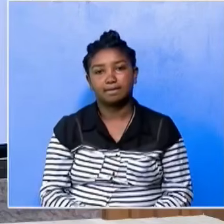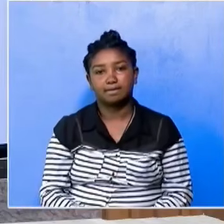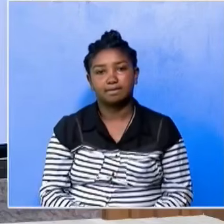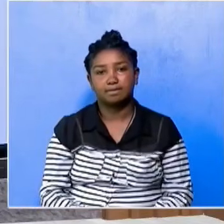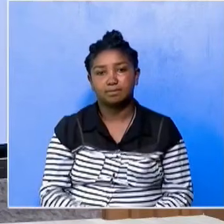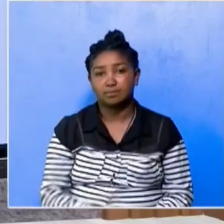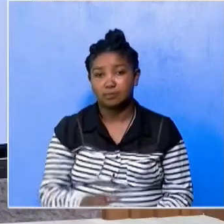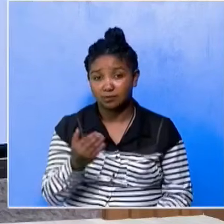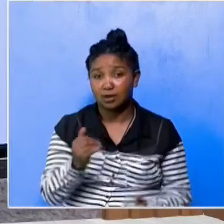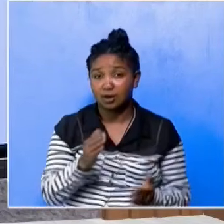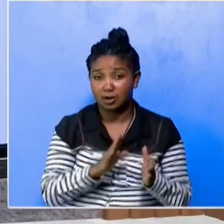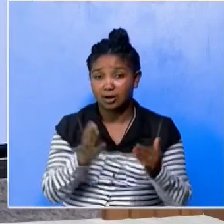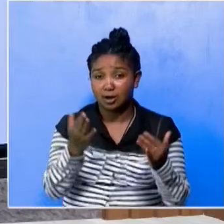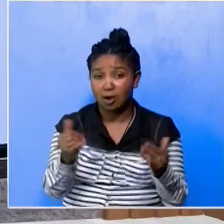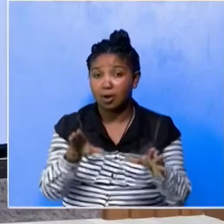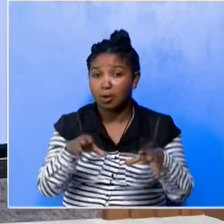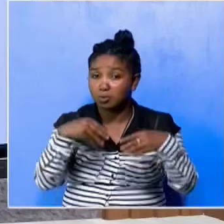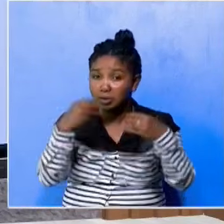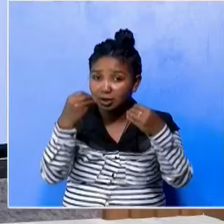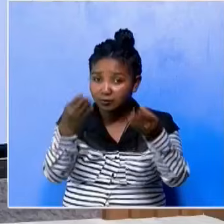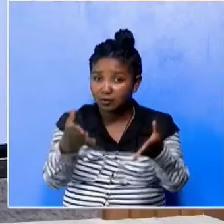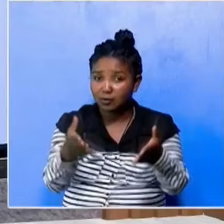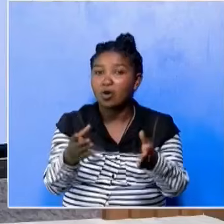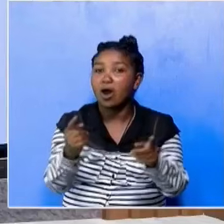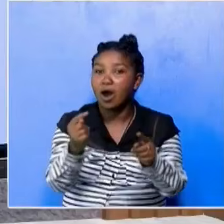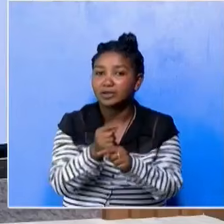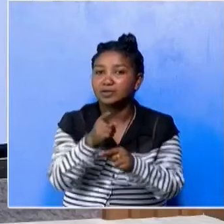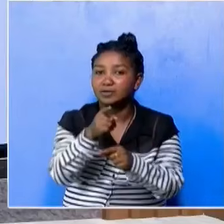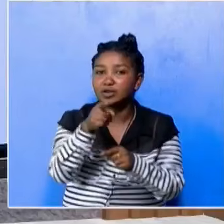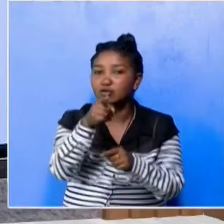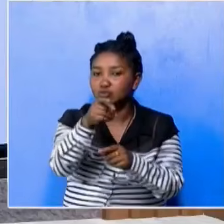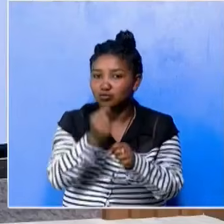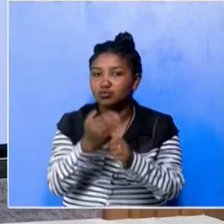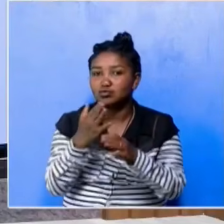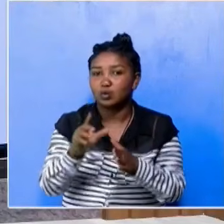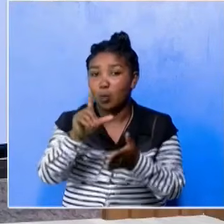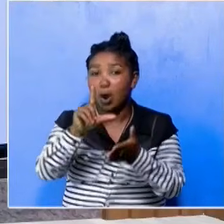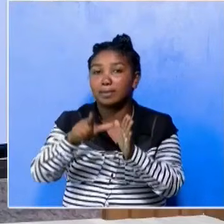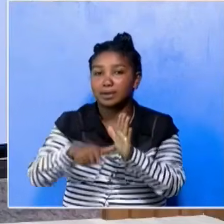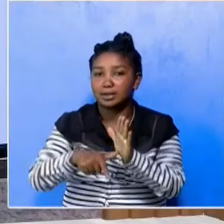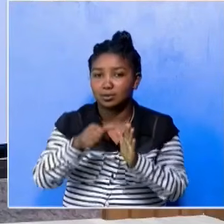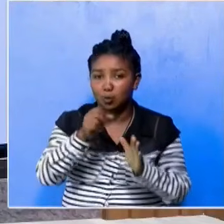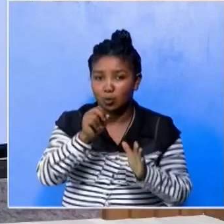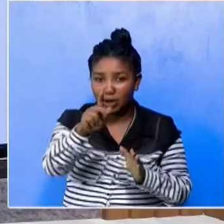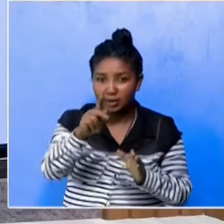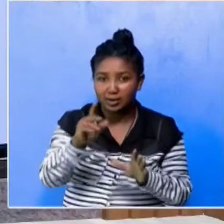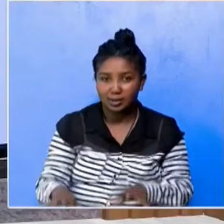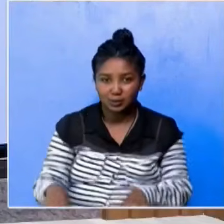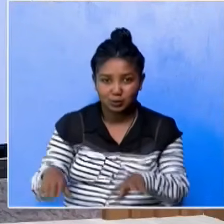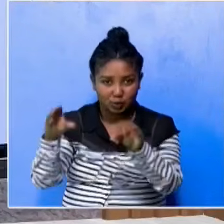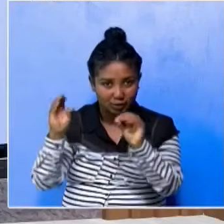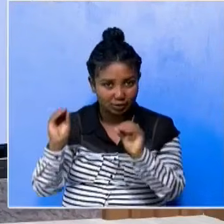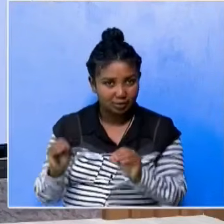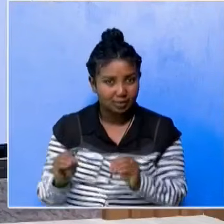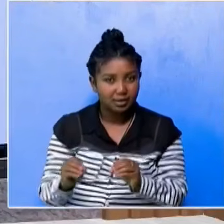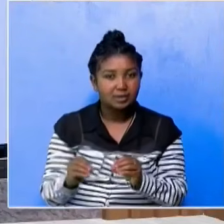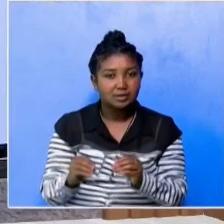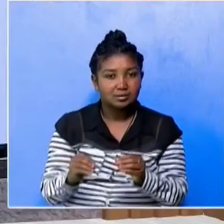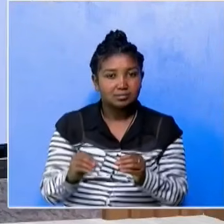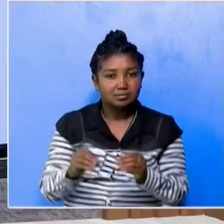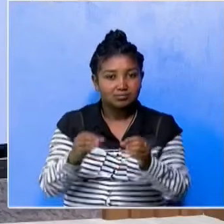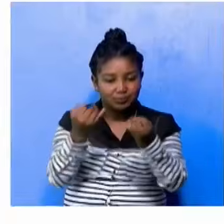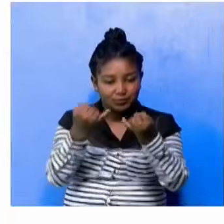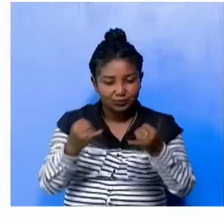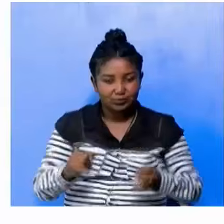If you are ready, now I'm going to give you an activity which should be done within 1 minute. The students, categorize these words.